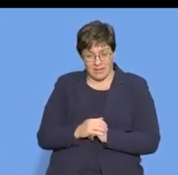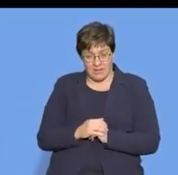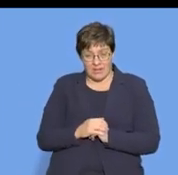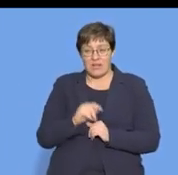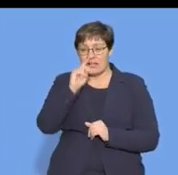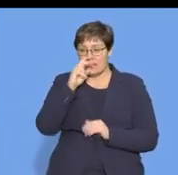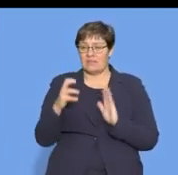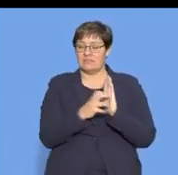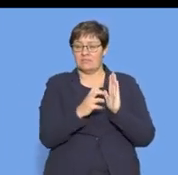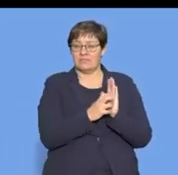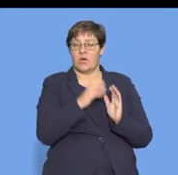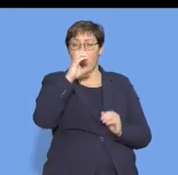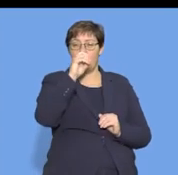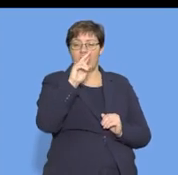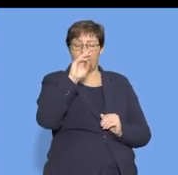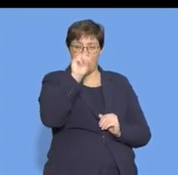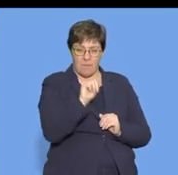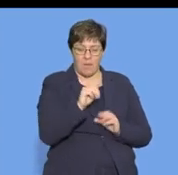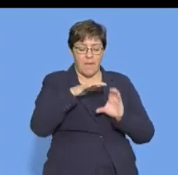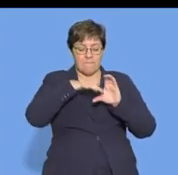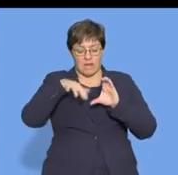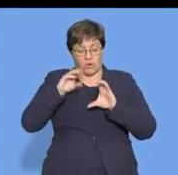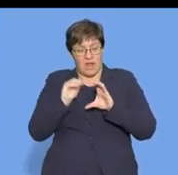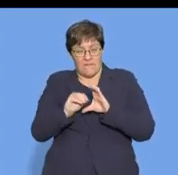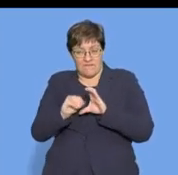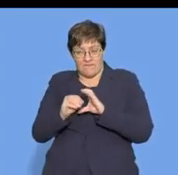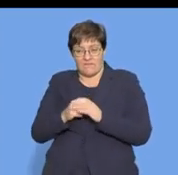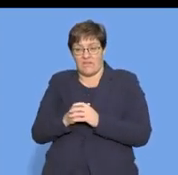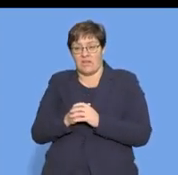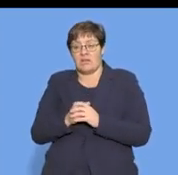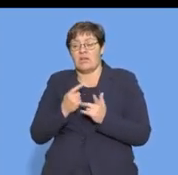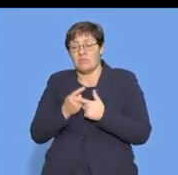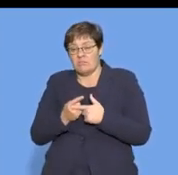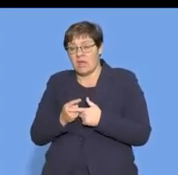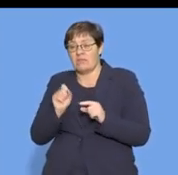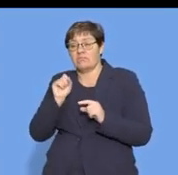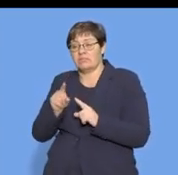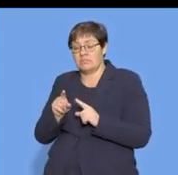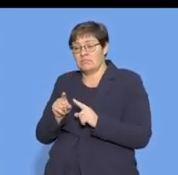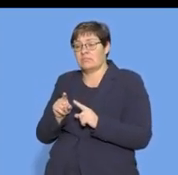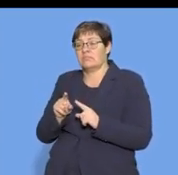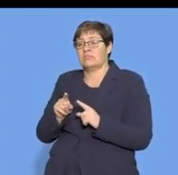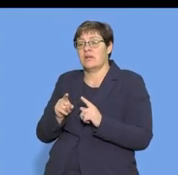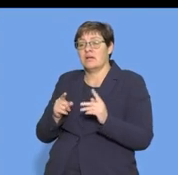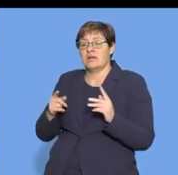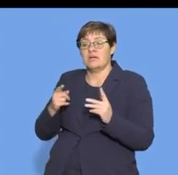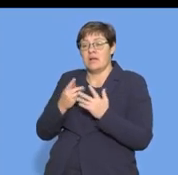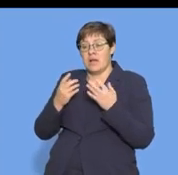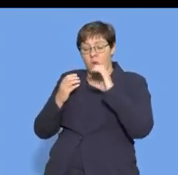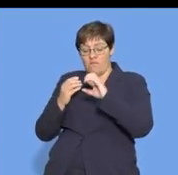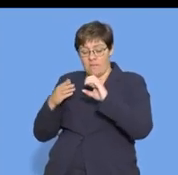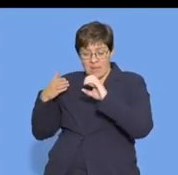this diagram here, we see the ovum with mitochondria, and when that is fertilized, remember when the sperm